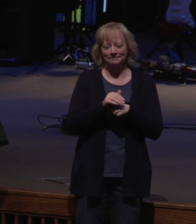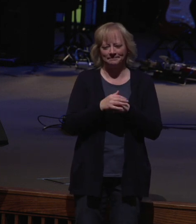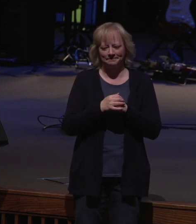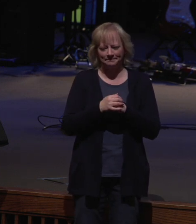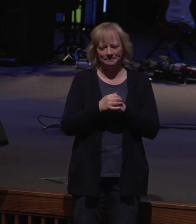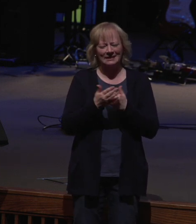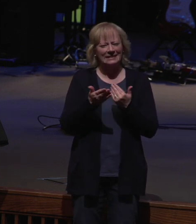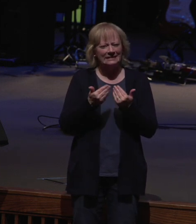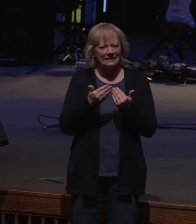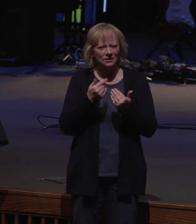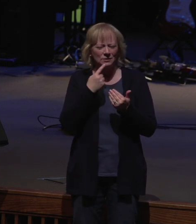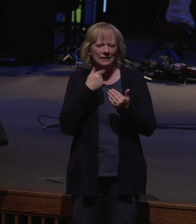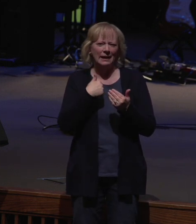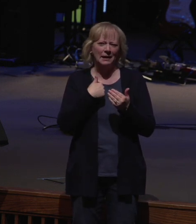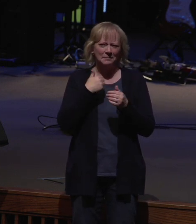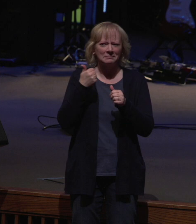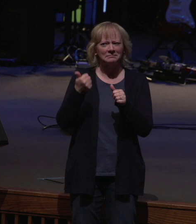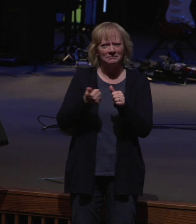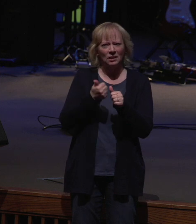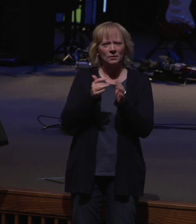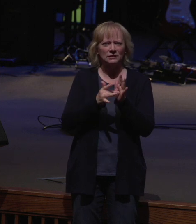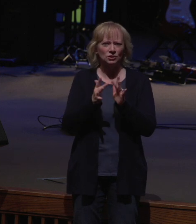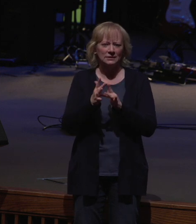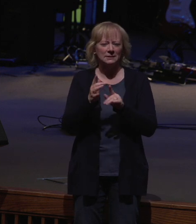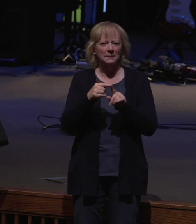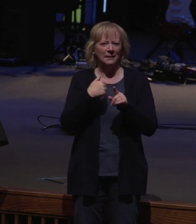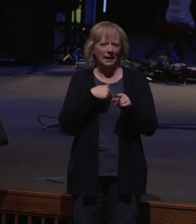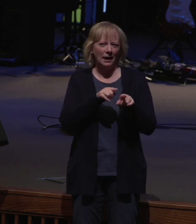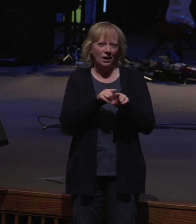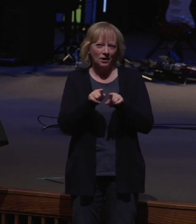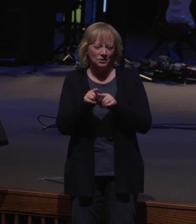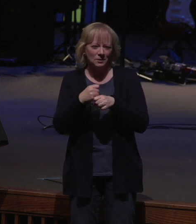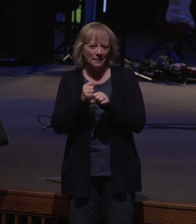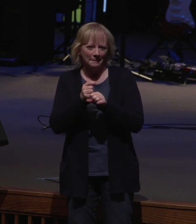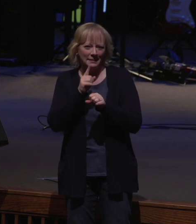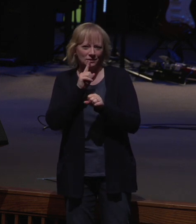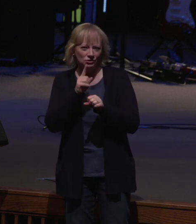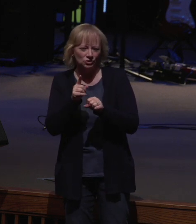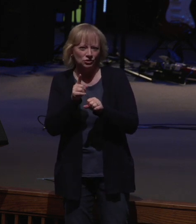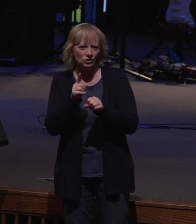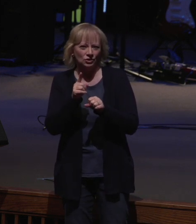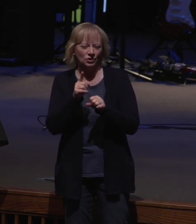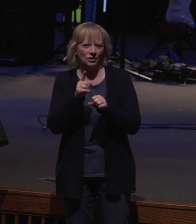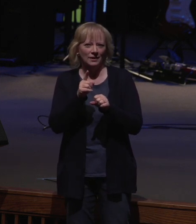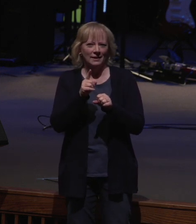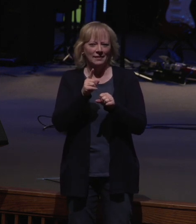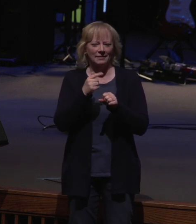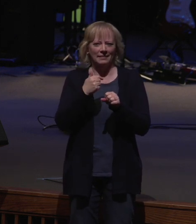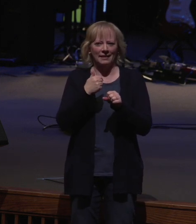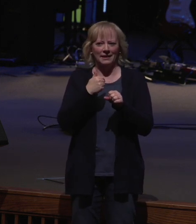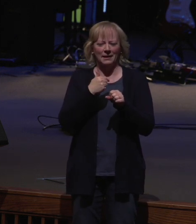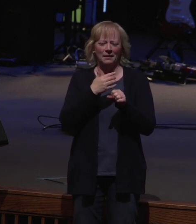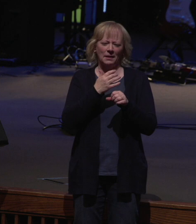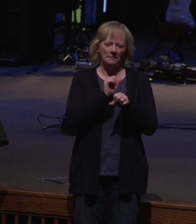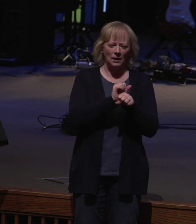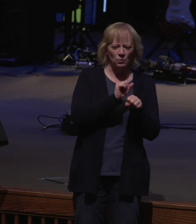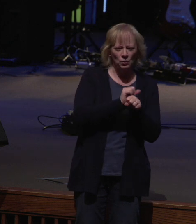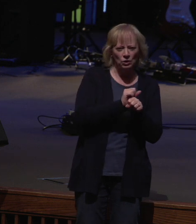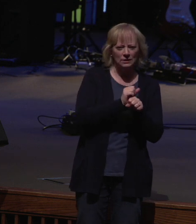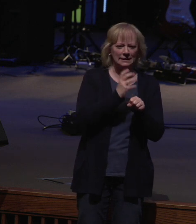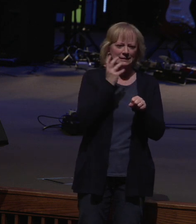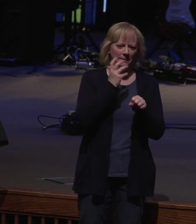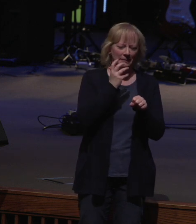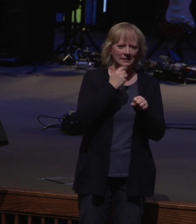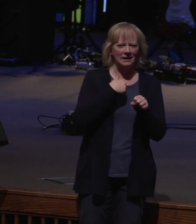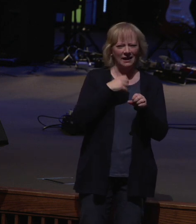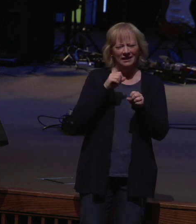It's easy to say that I'm following after Jesus, but I'm also going to make sure that, like, my work thing is amazing. It's easy to say I'm going to follow after Jesus,